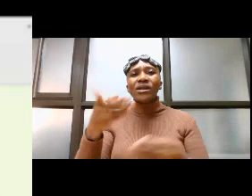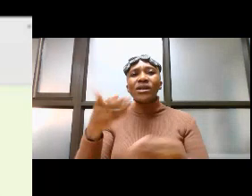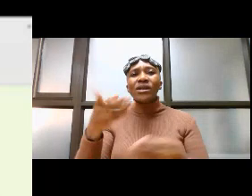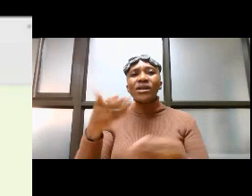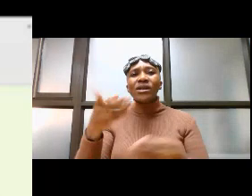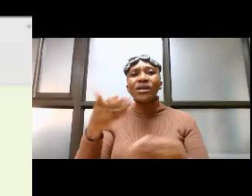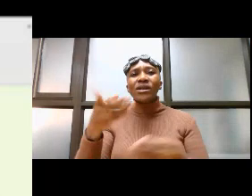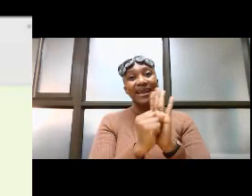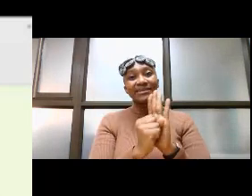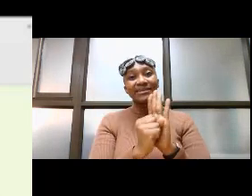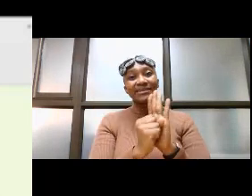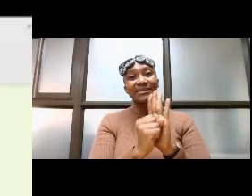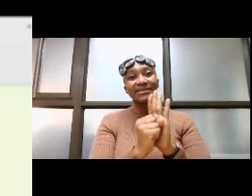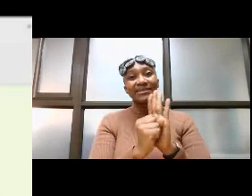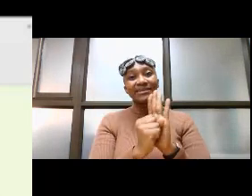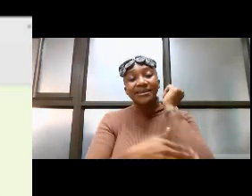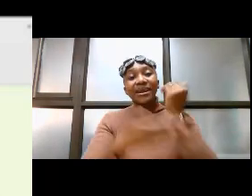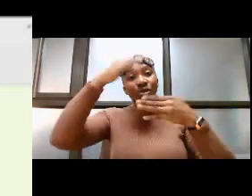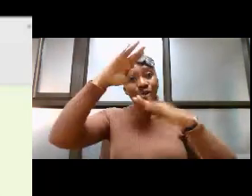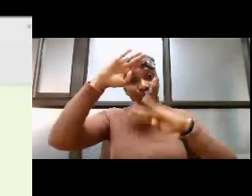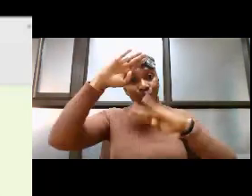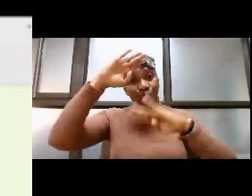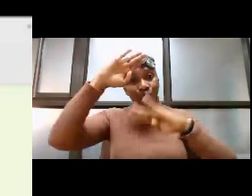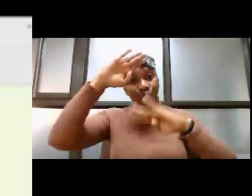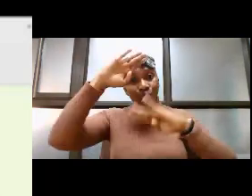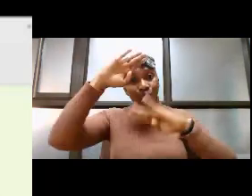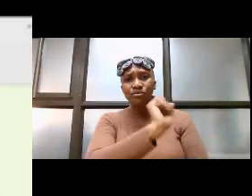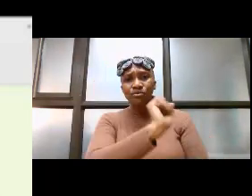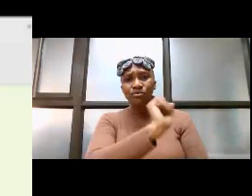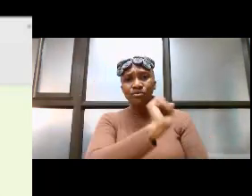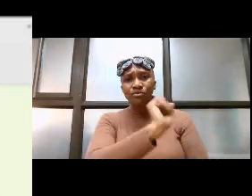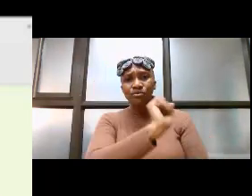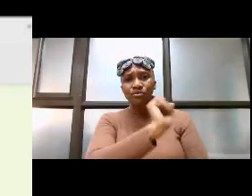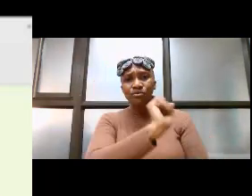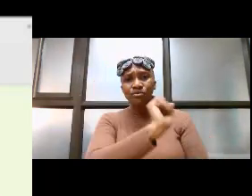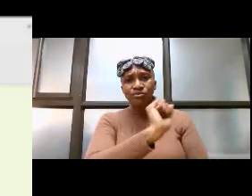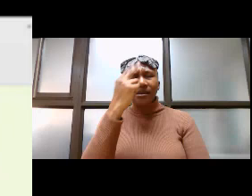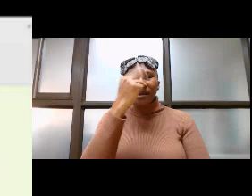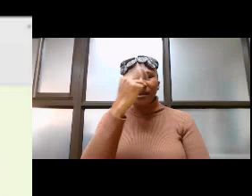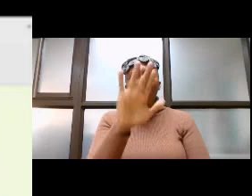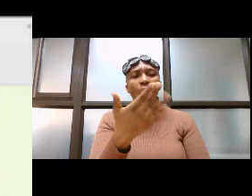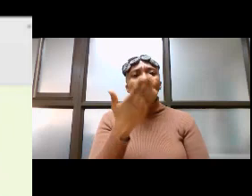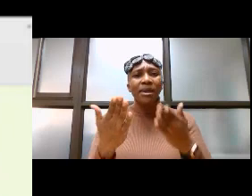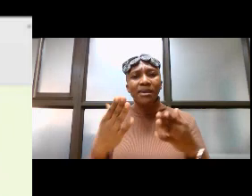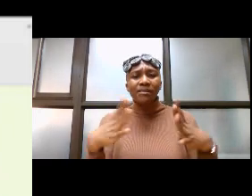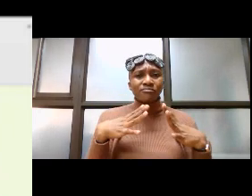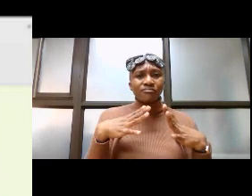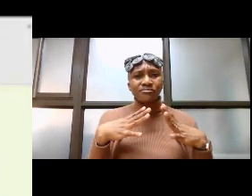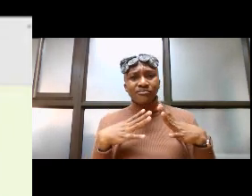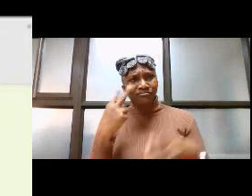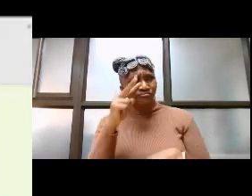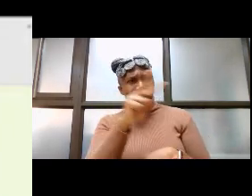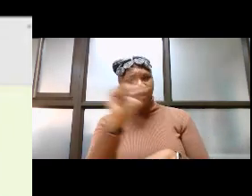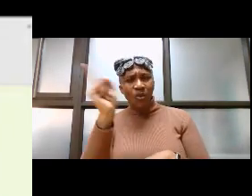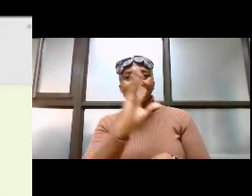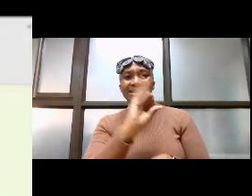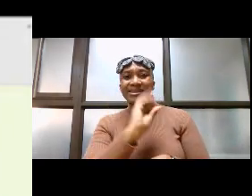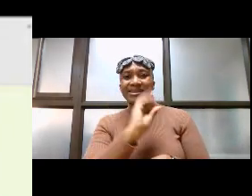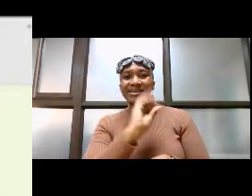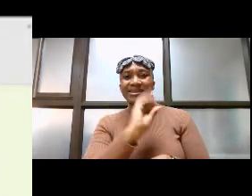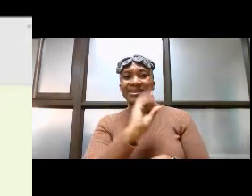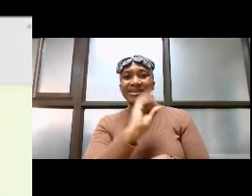Botswana, or historical Botswana, being blind or having mobility challenges was not considered to be a disability, but was viewed